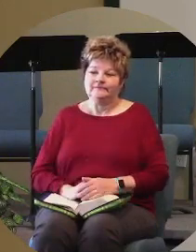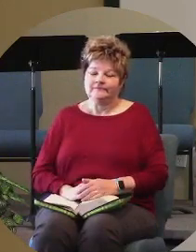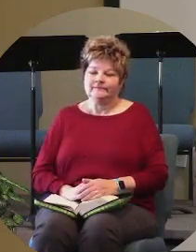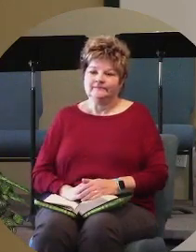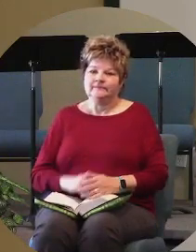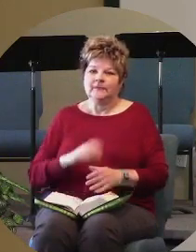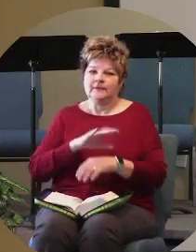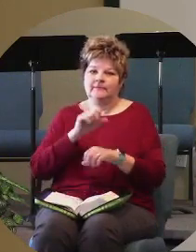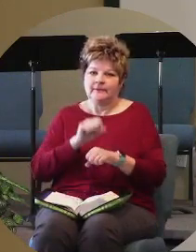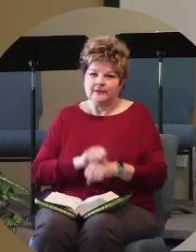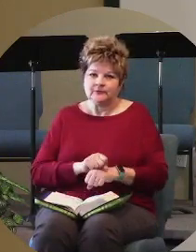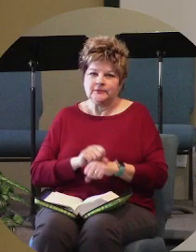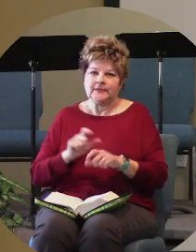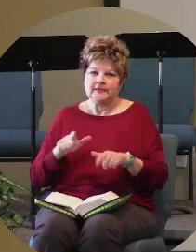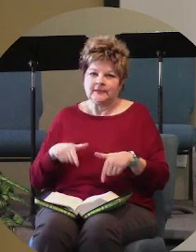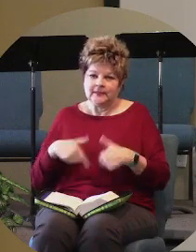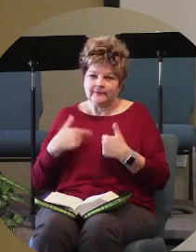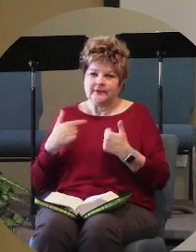Habitually living